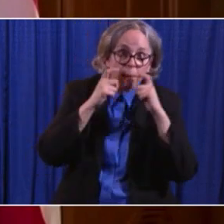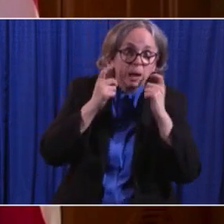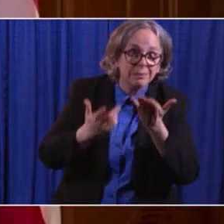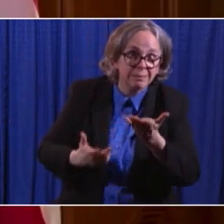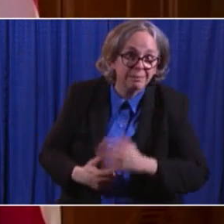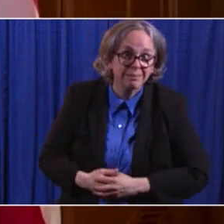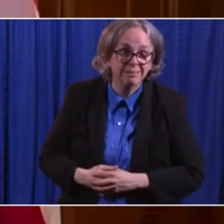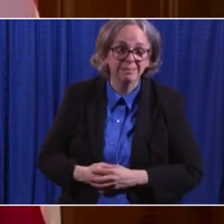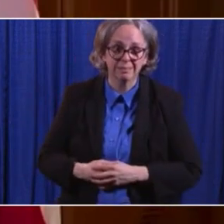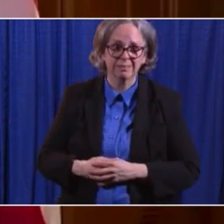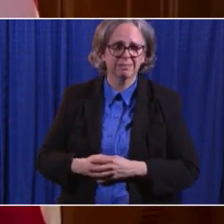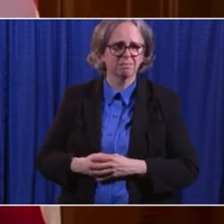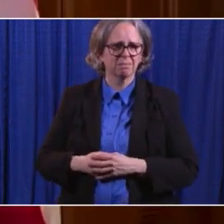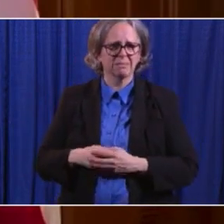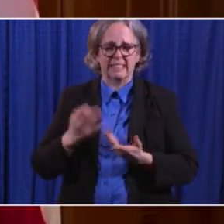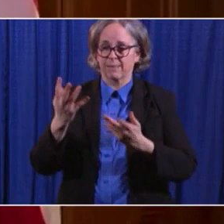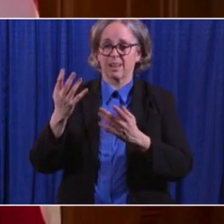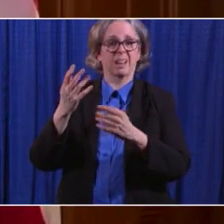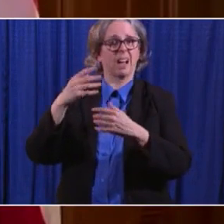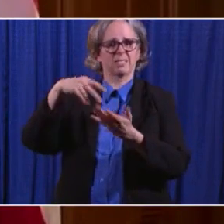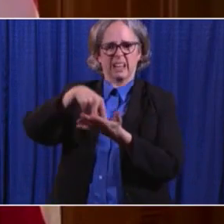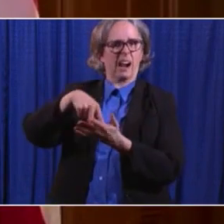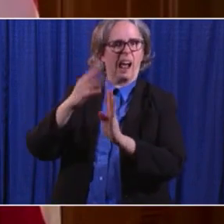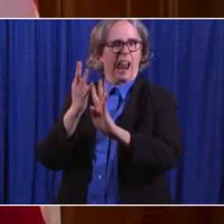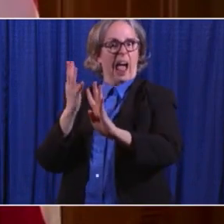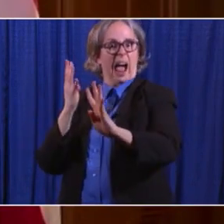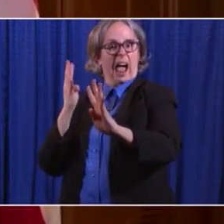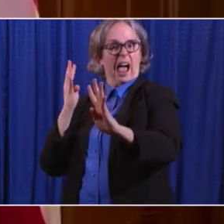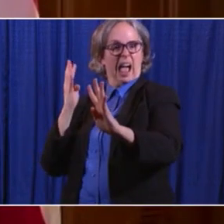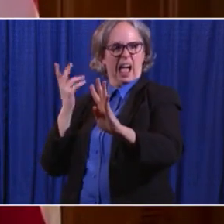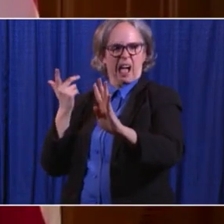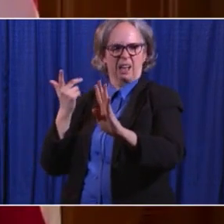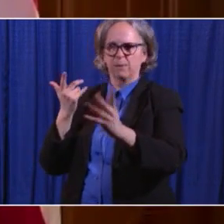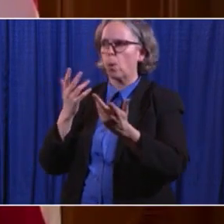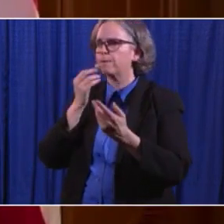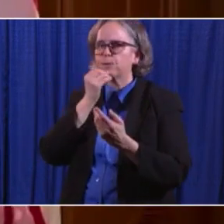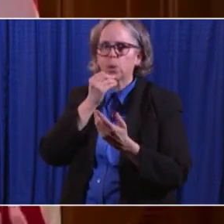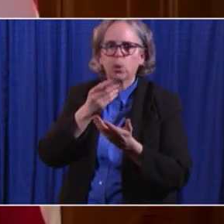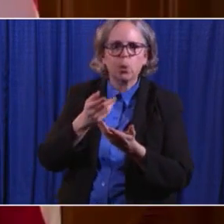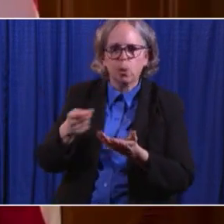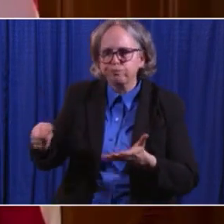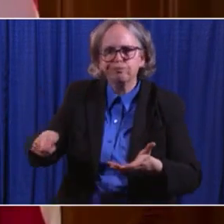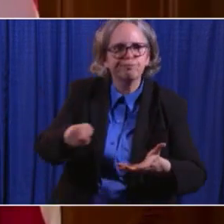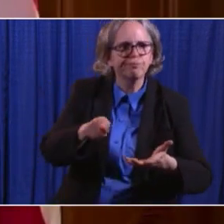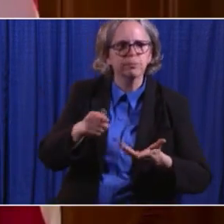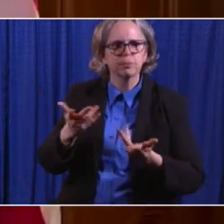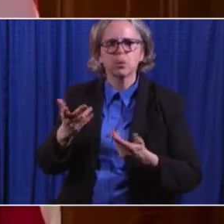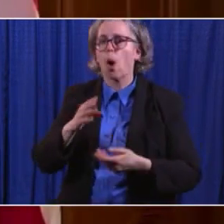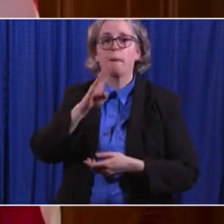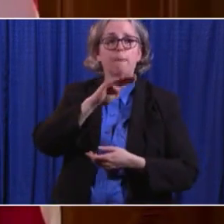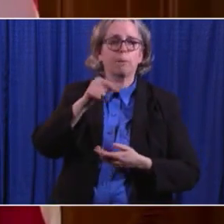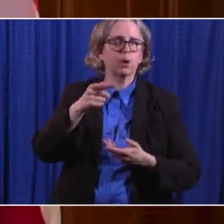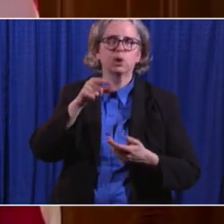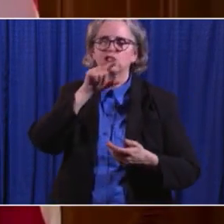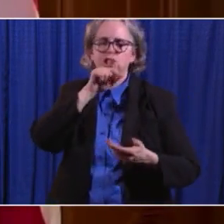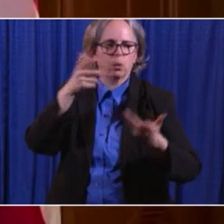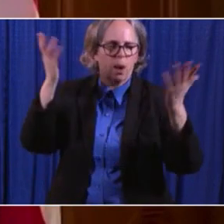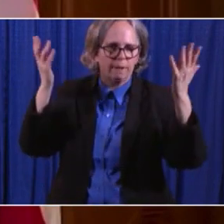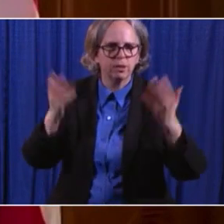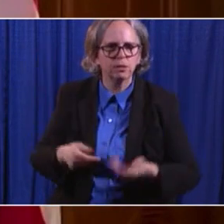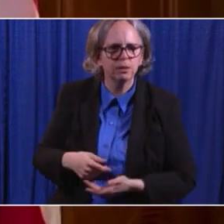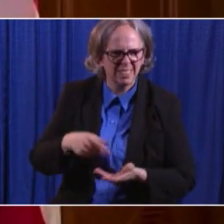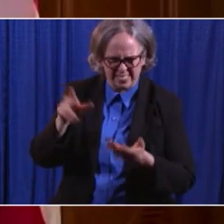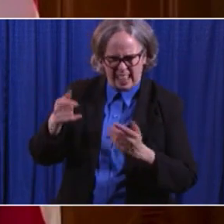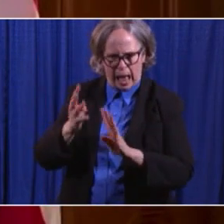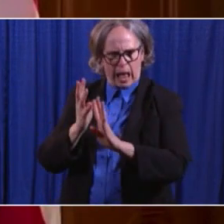If you're standing in line to get a hot dog or barbecue chicken or whatever it is, just keep a